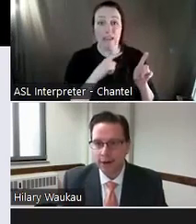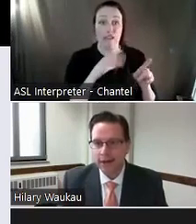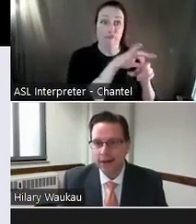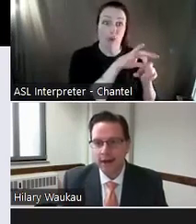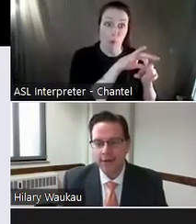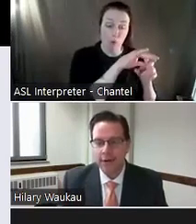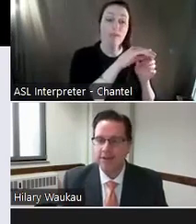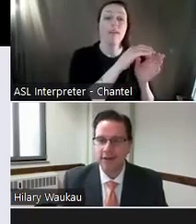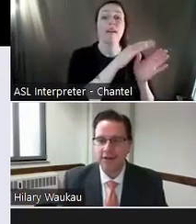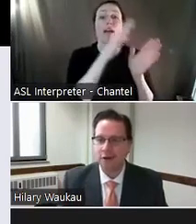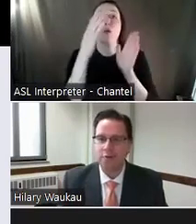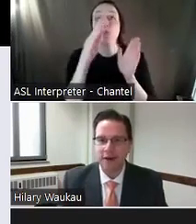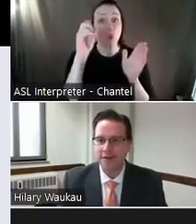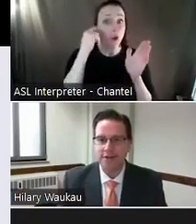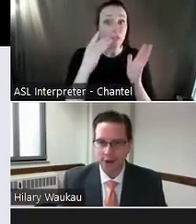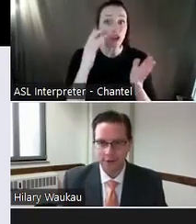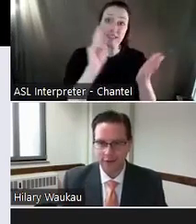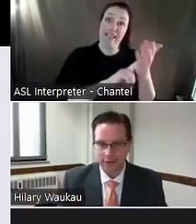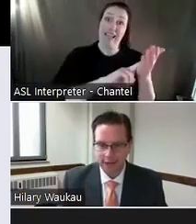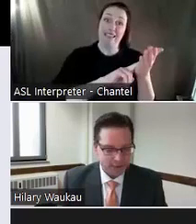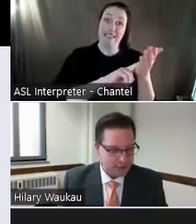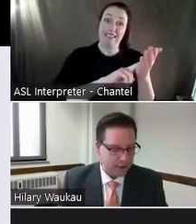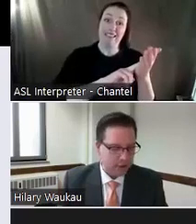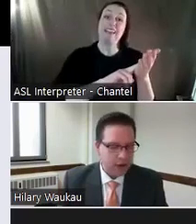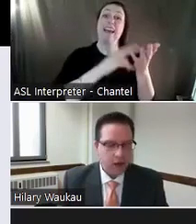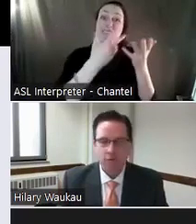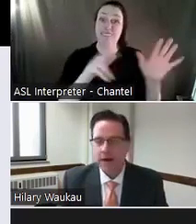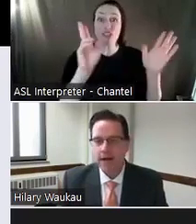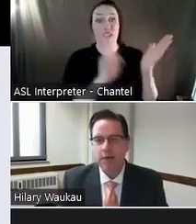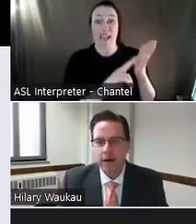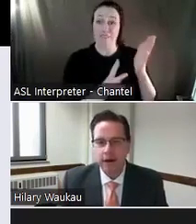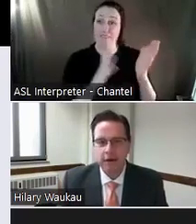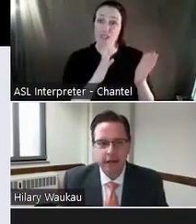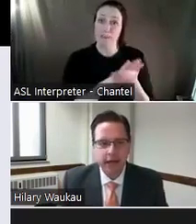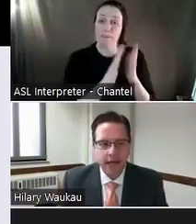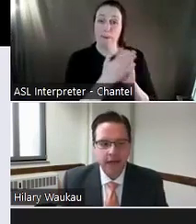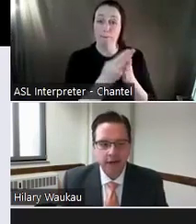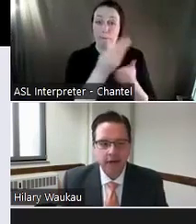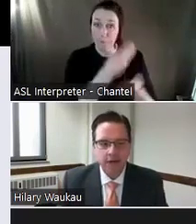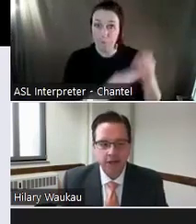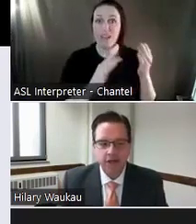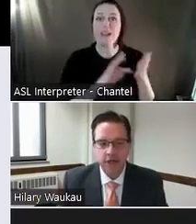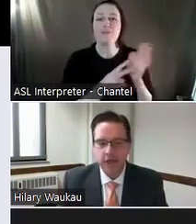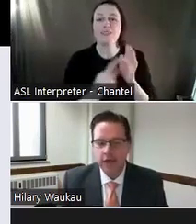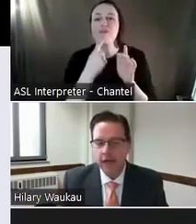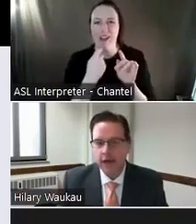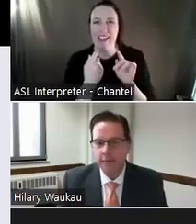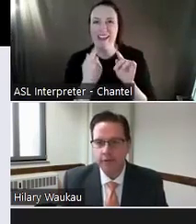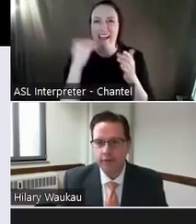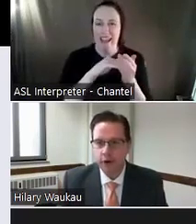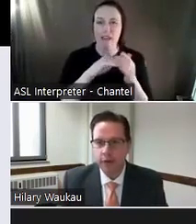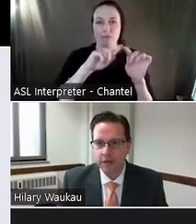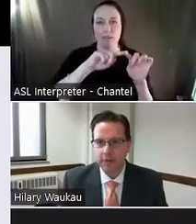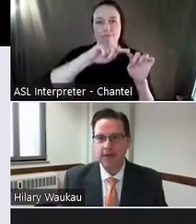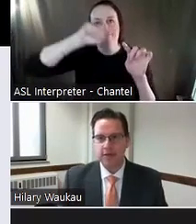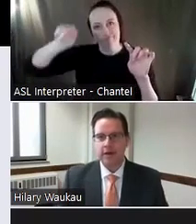arrow. And then we start the whole process all over again. So right now we are at a critical juncture